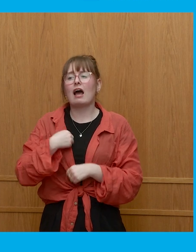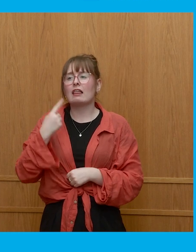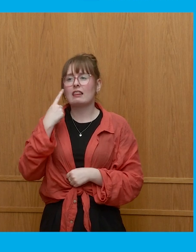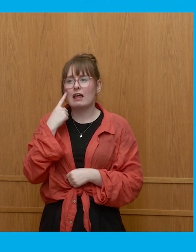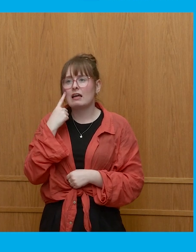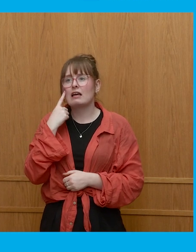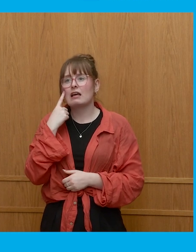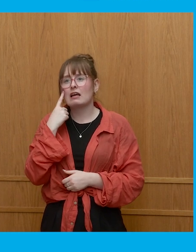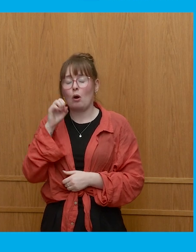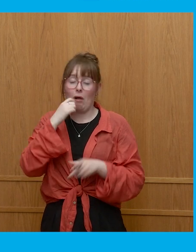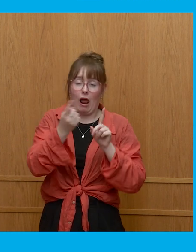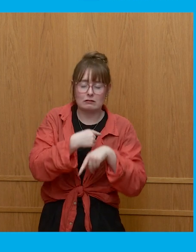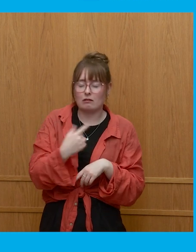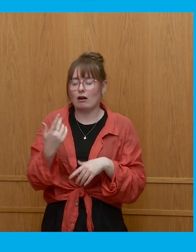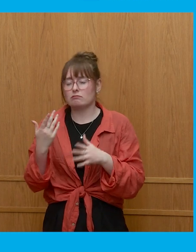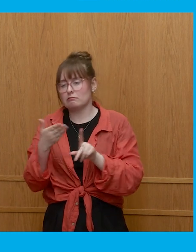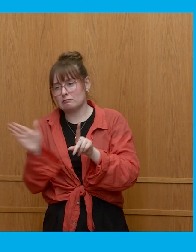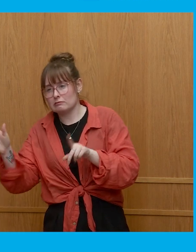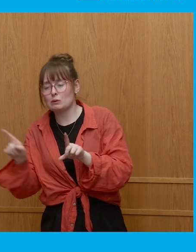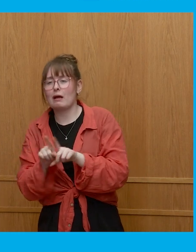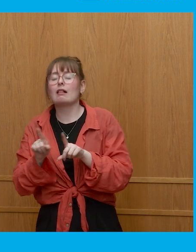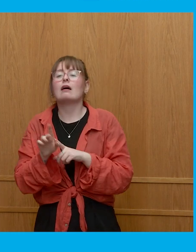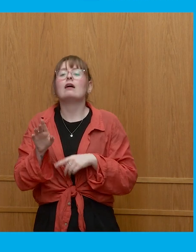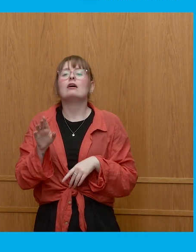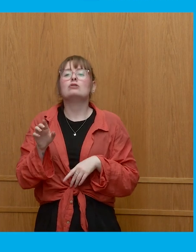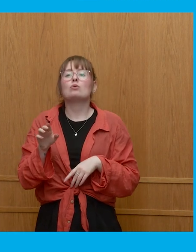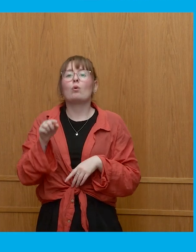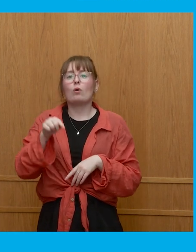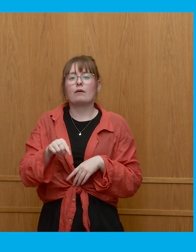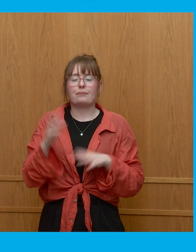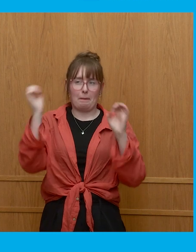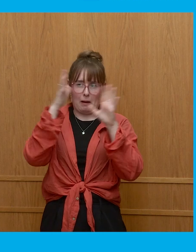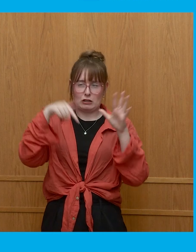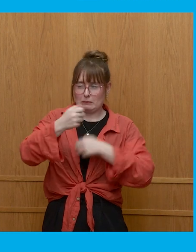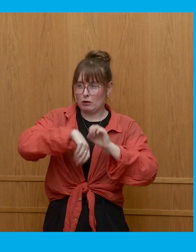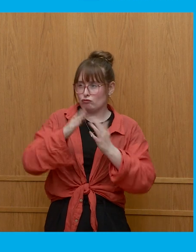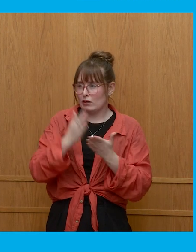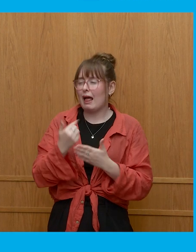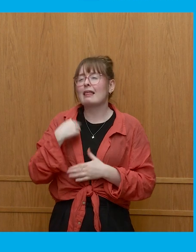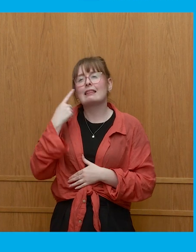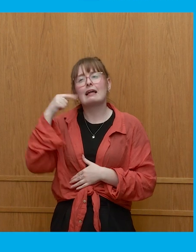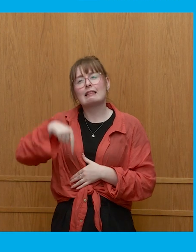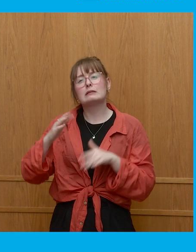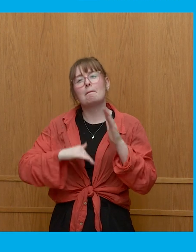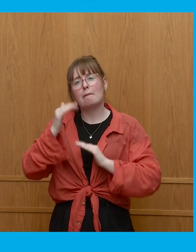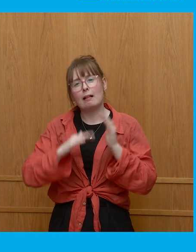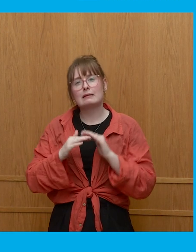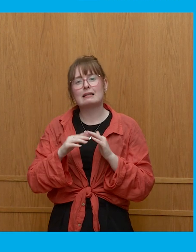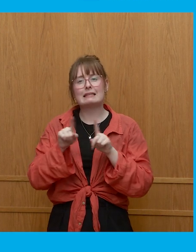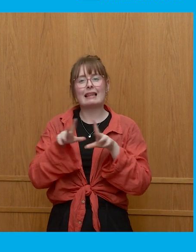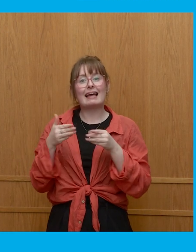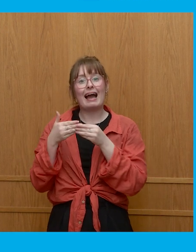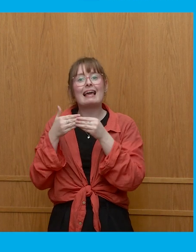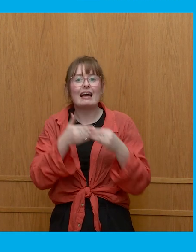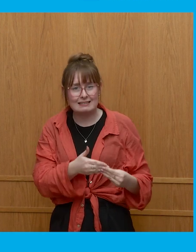I'll answer the question. But that's okay. But I say that this building gives a kind of guide or a kind